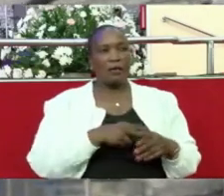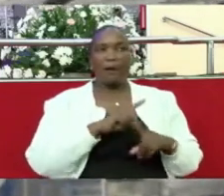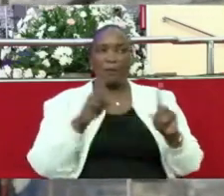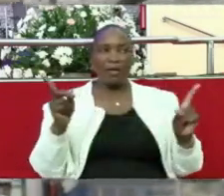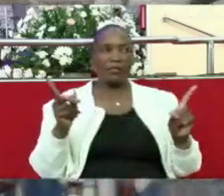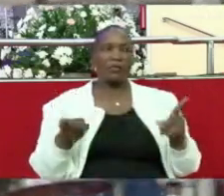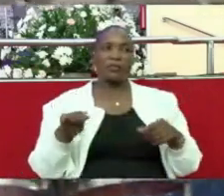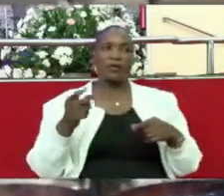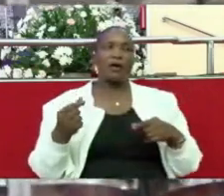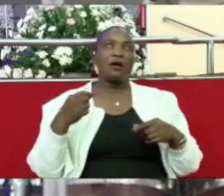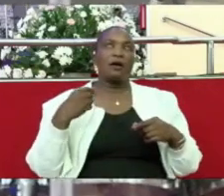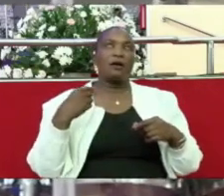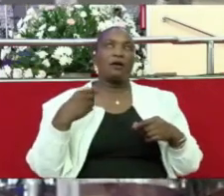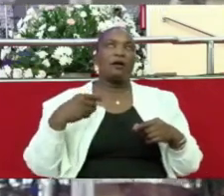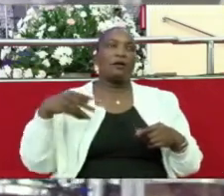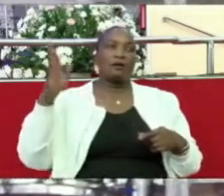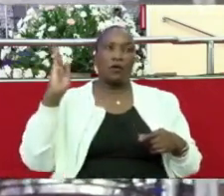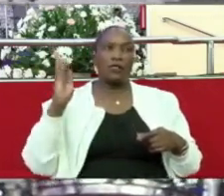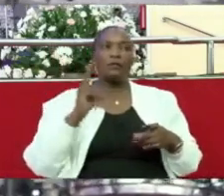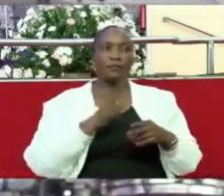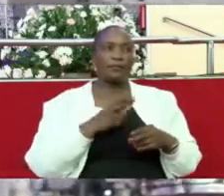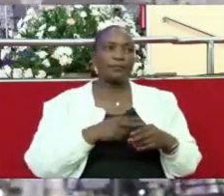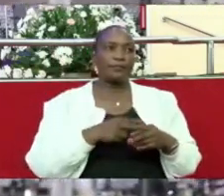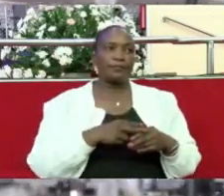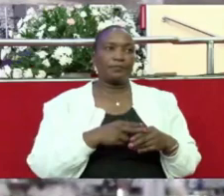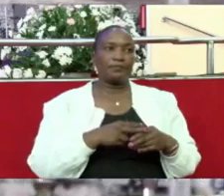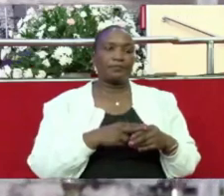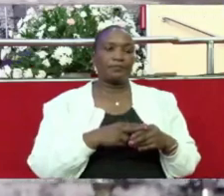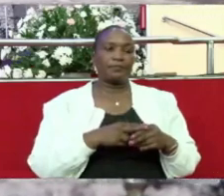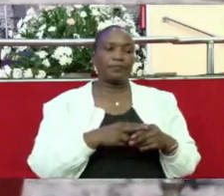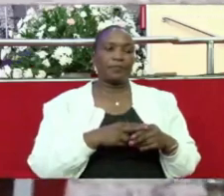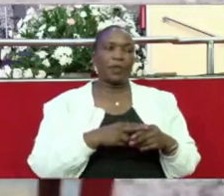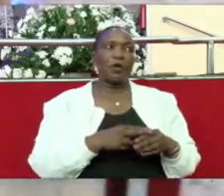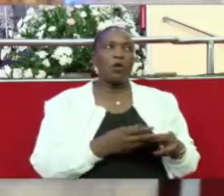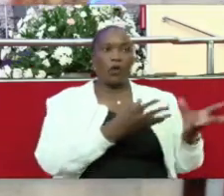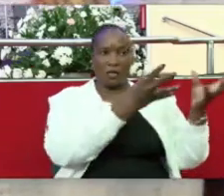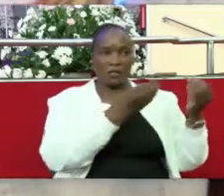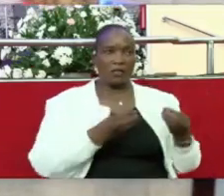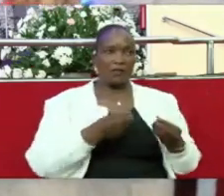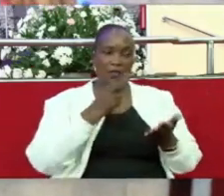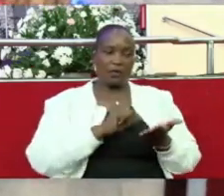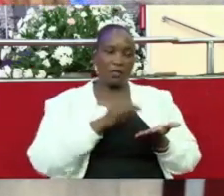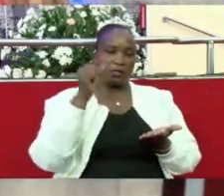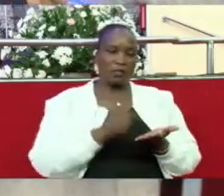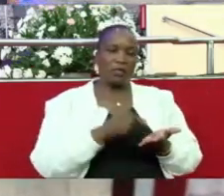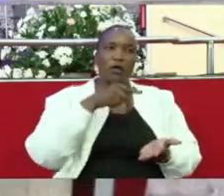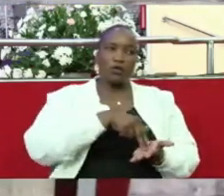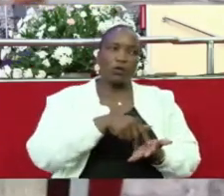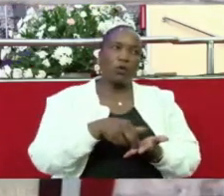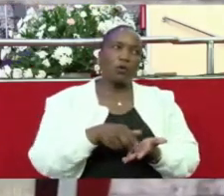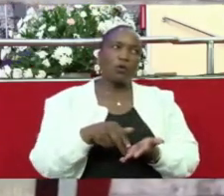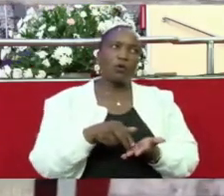says that they can be made whole. This morning we receive that grace to walk,